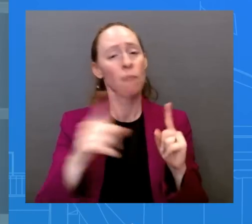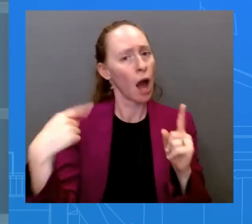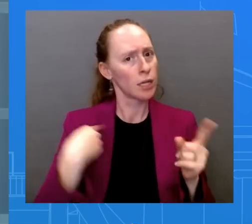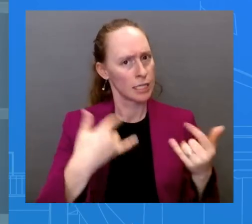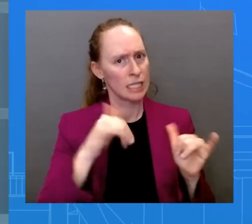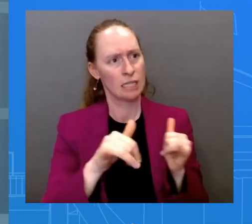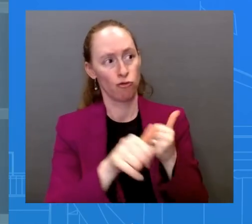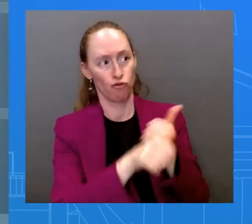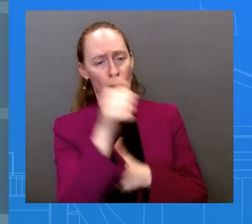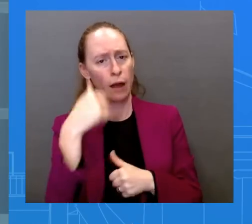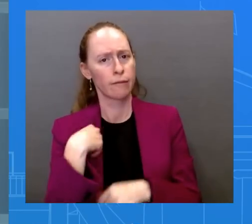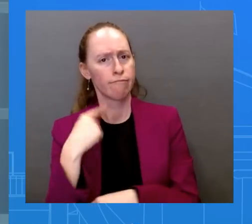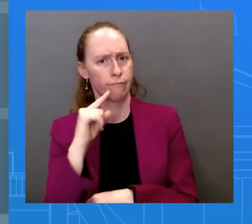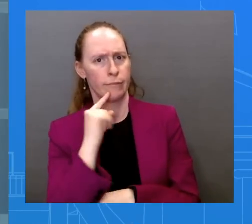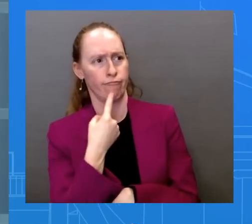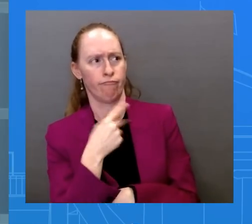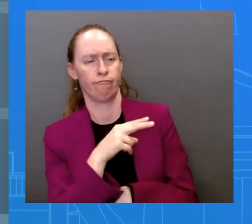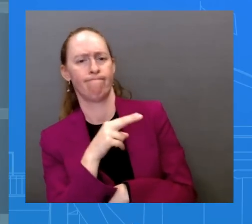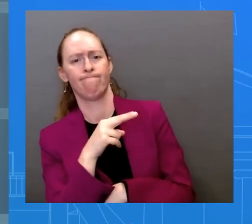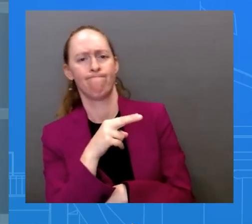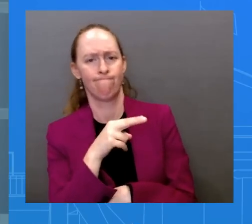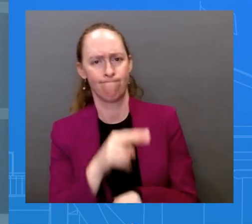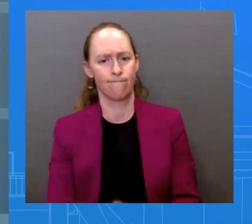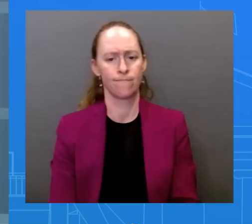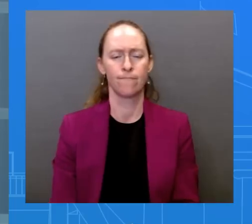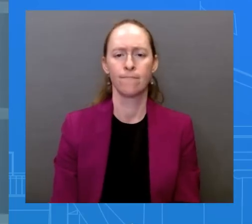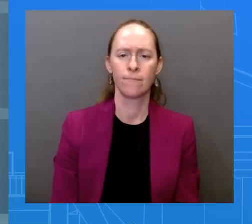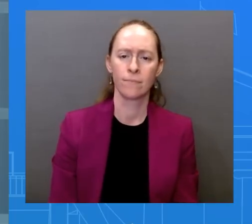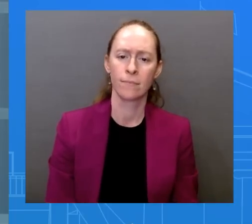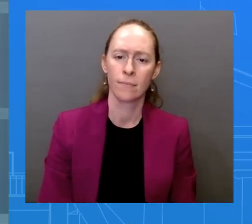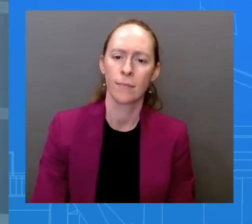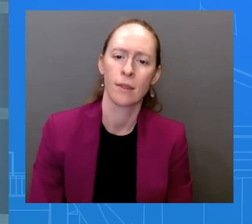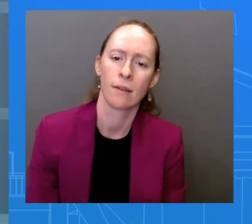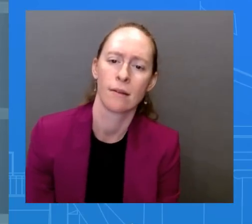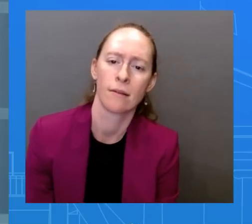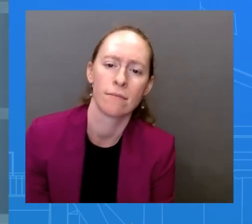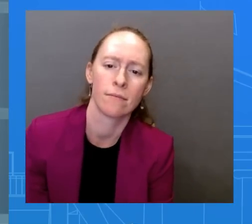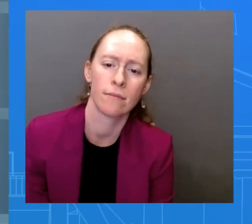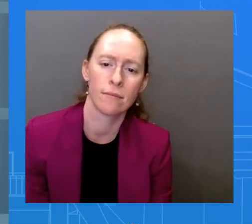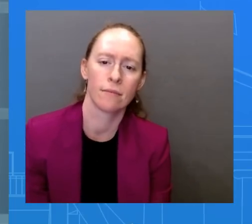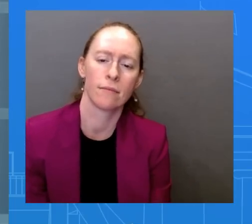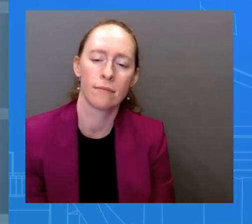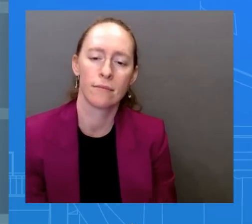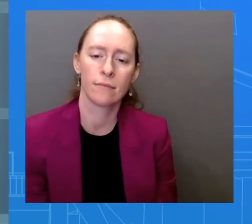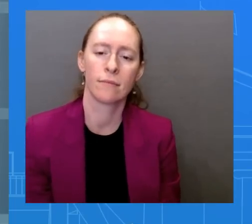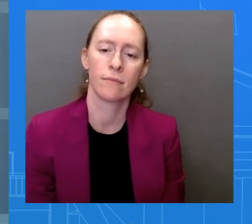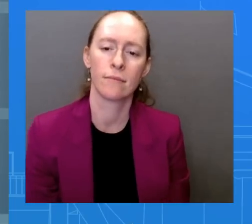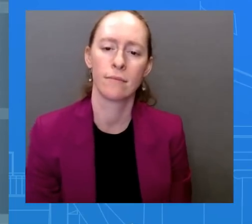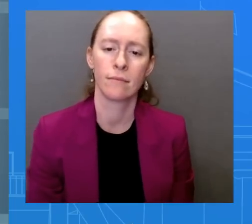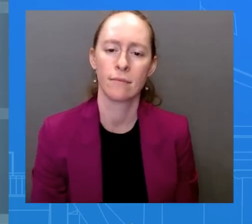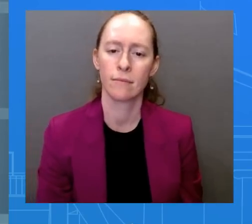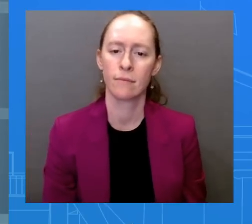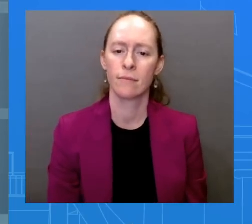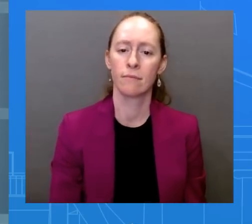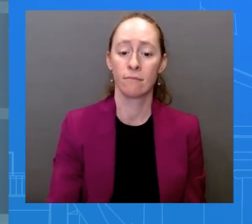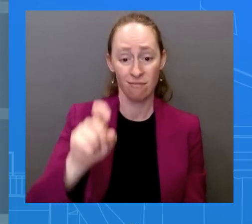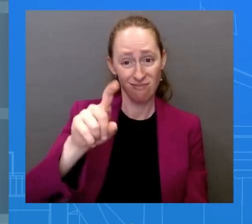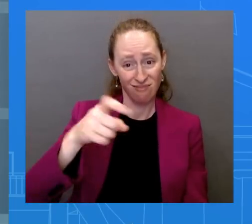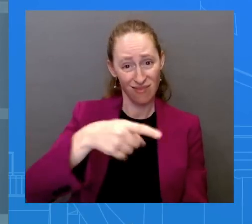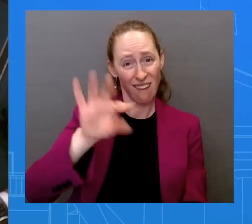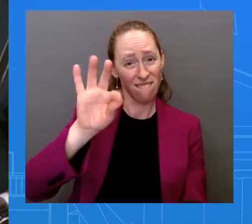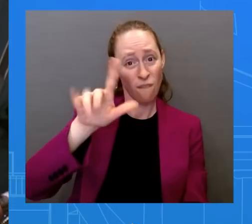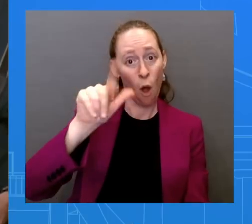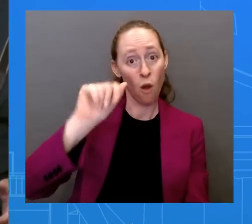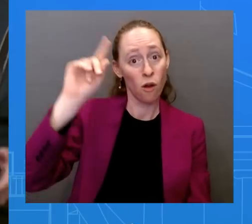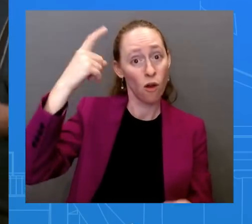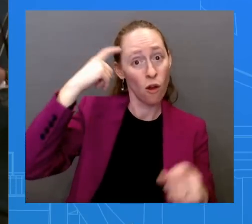On the issue of the president speaking with Governor DeSantis, we saw them side by side a little over a year ago when they